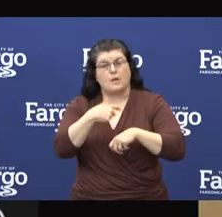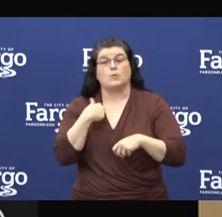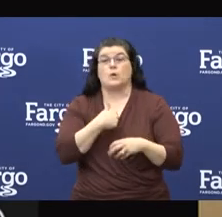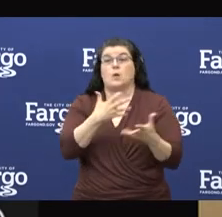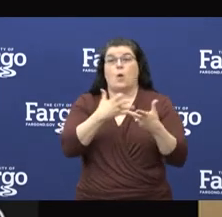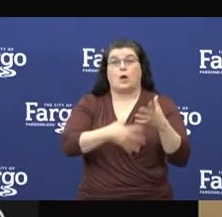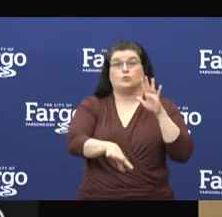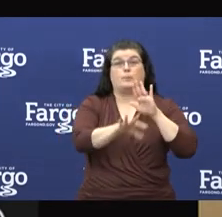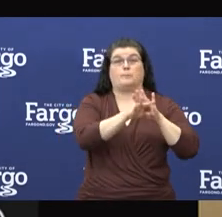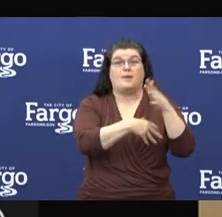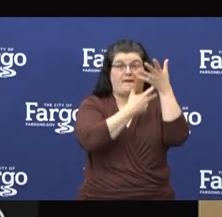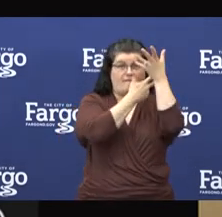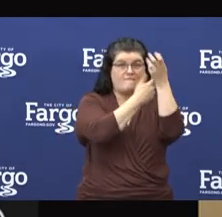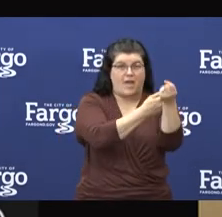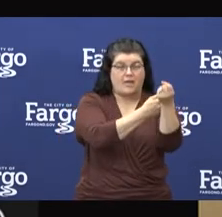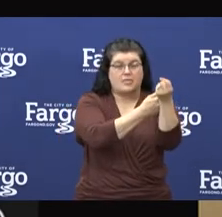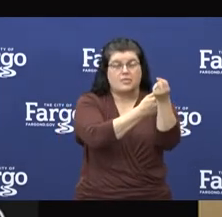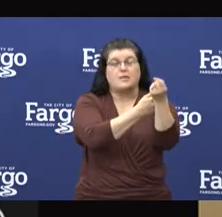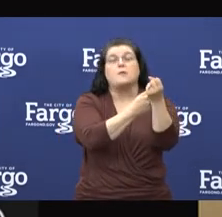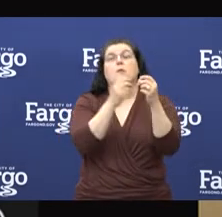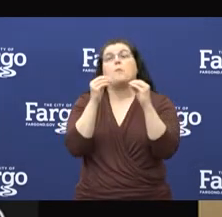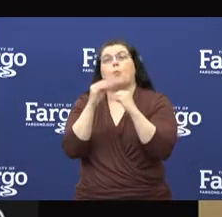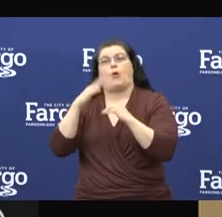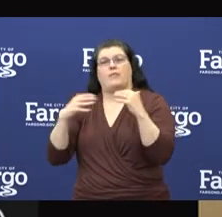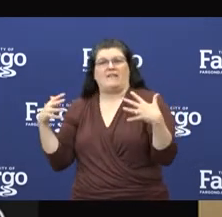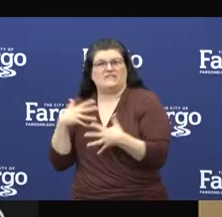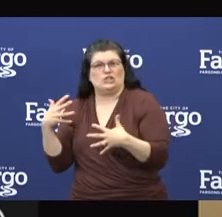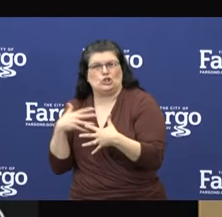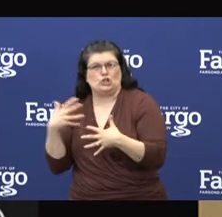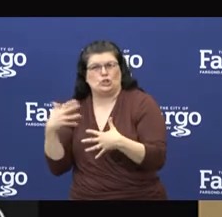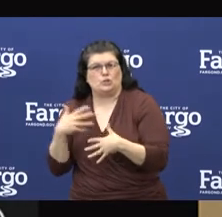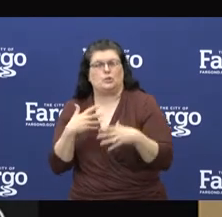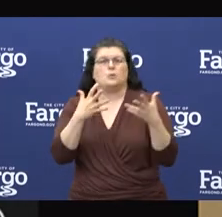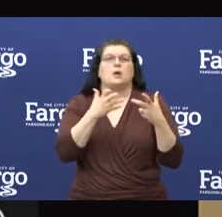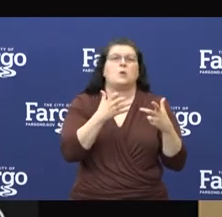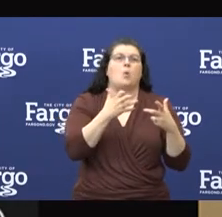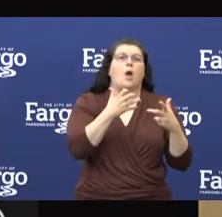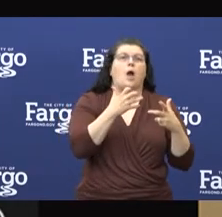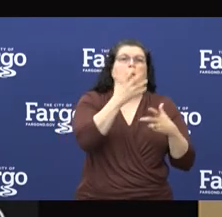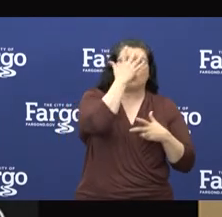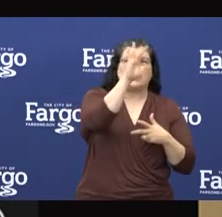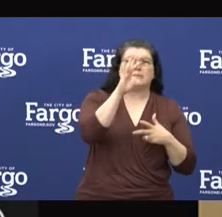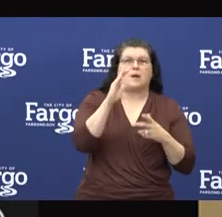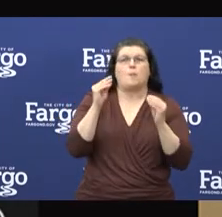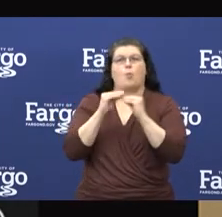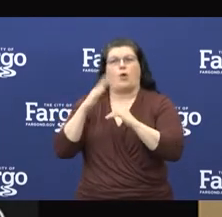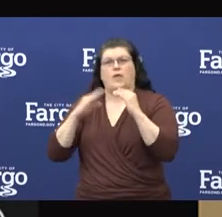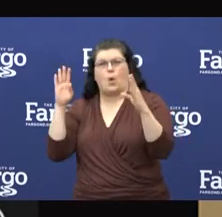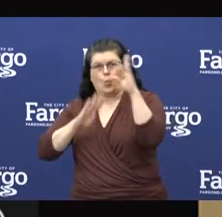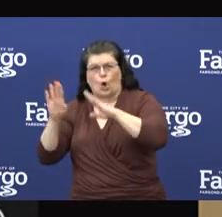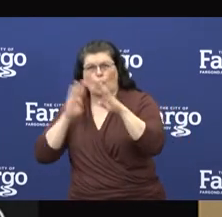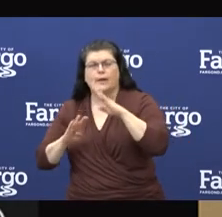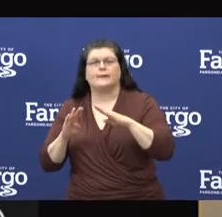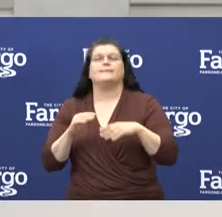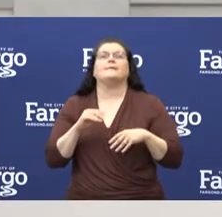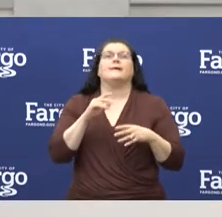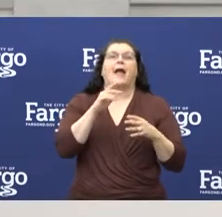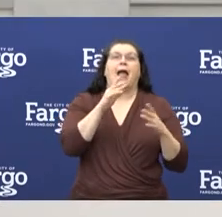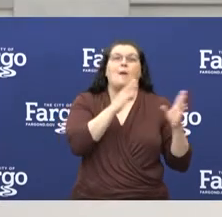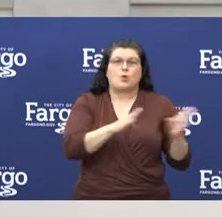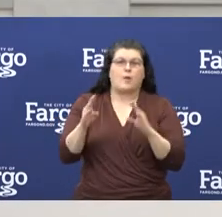fear, wisdom over worry, and prayer over panic. Thank you, Mayor Mahoney. Thank you,